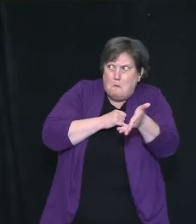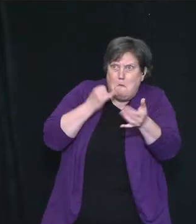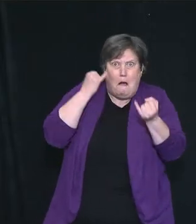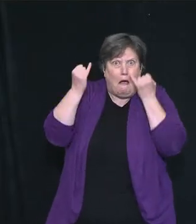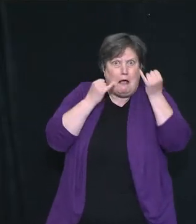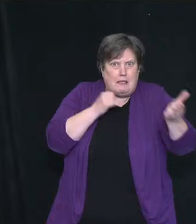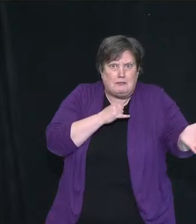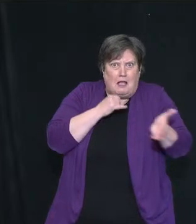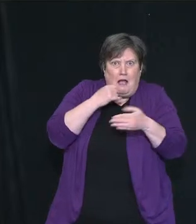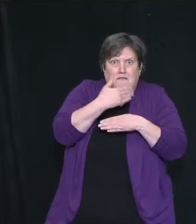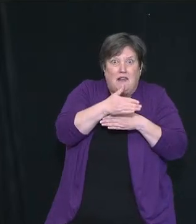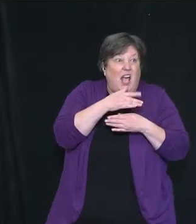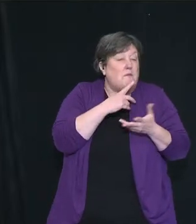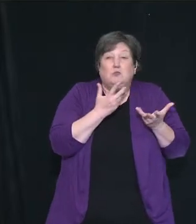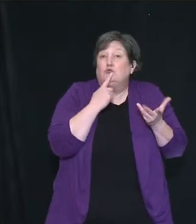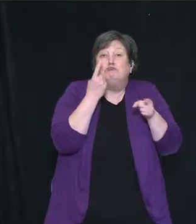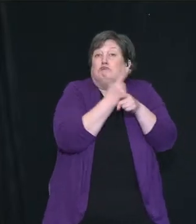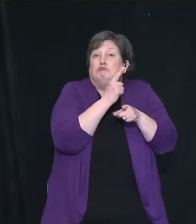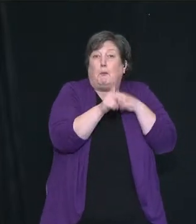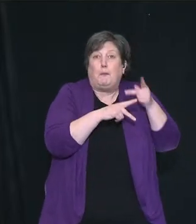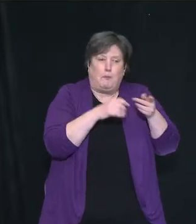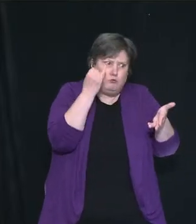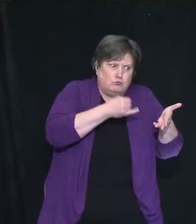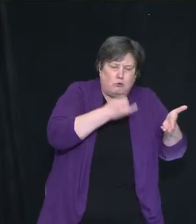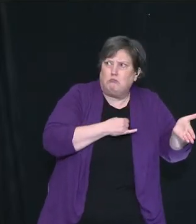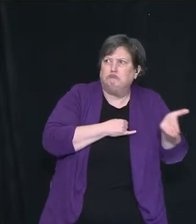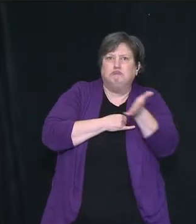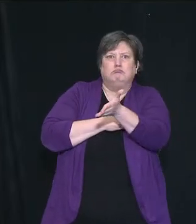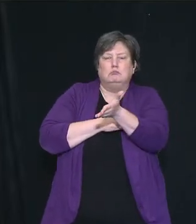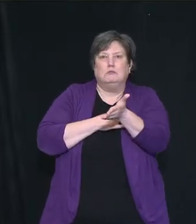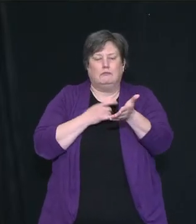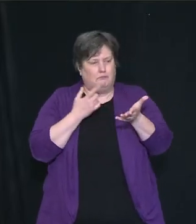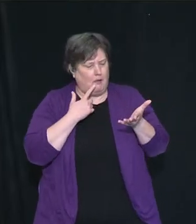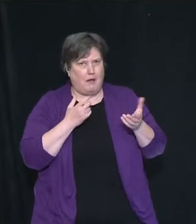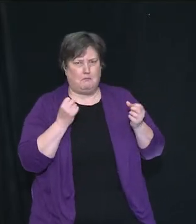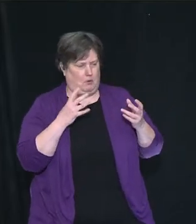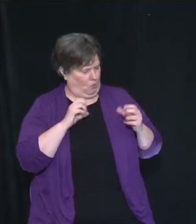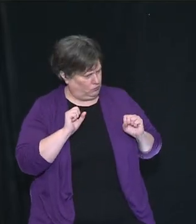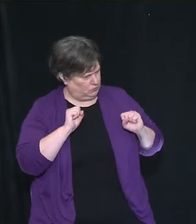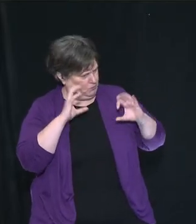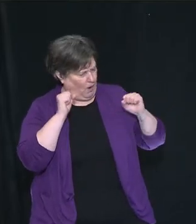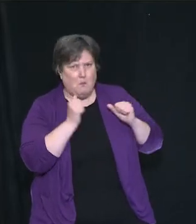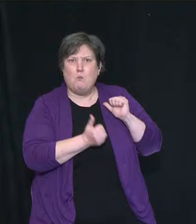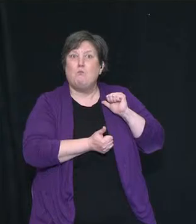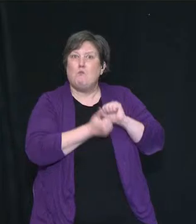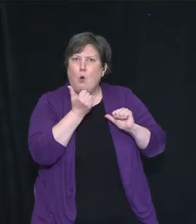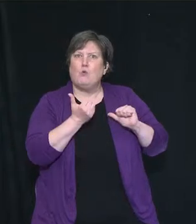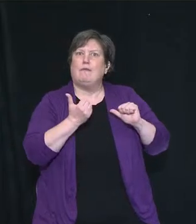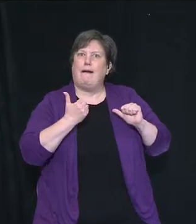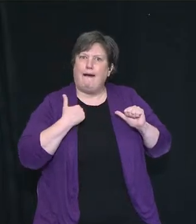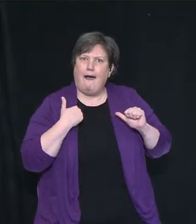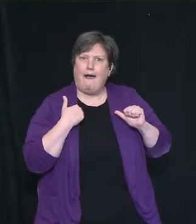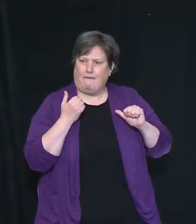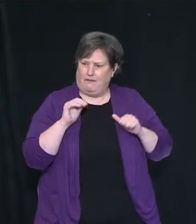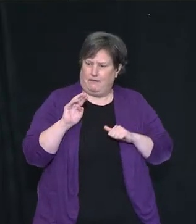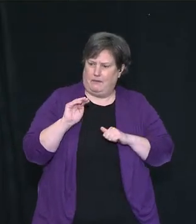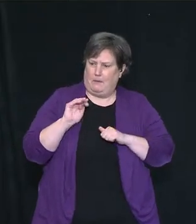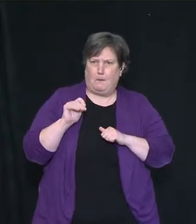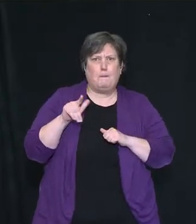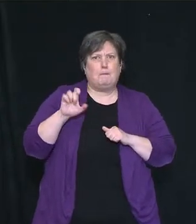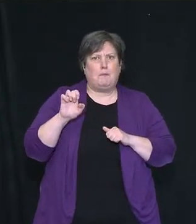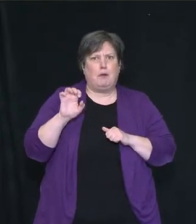many of them presented by ordinary people, it proved surprising that almost all of them contained the image of the maple